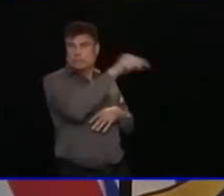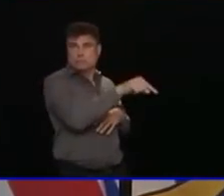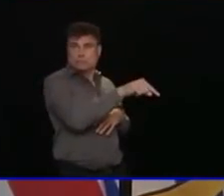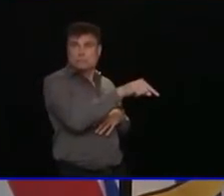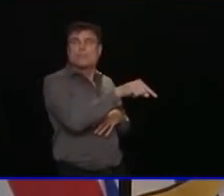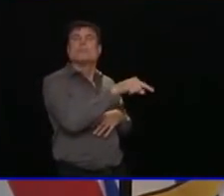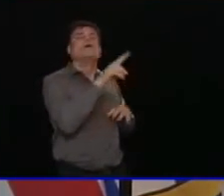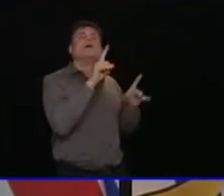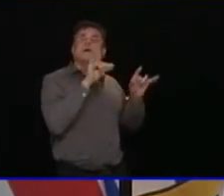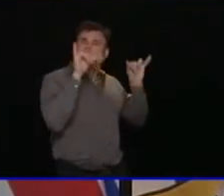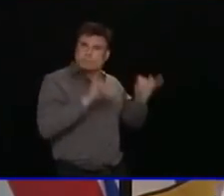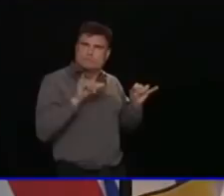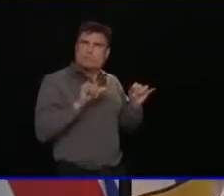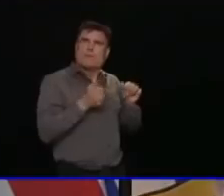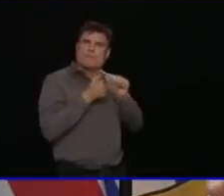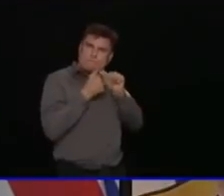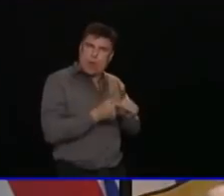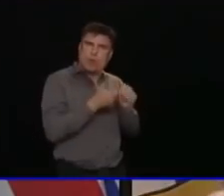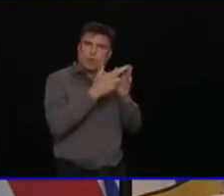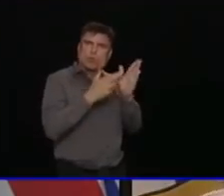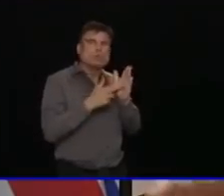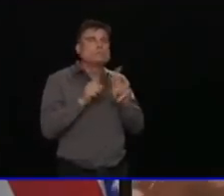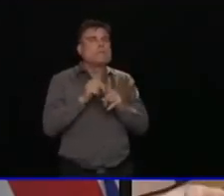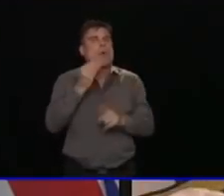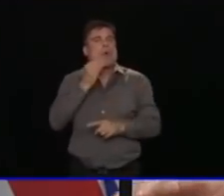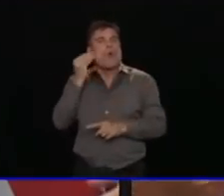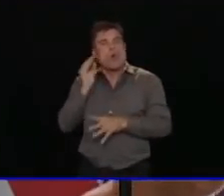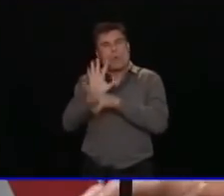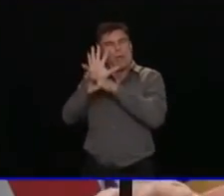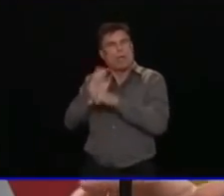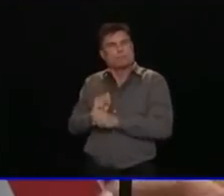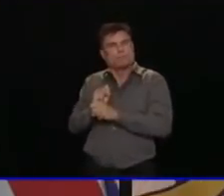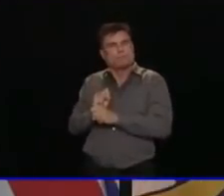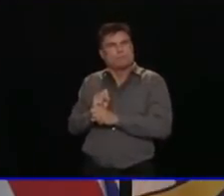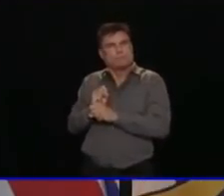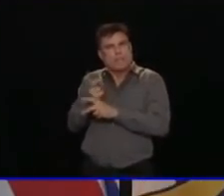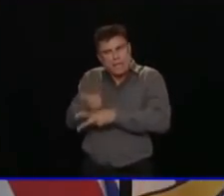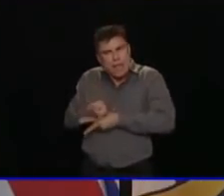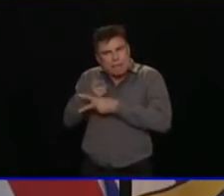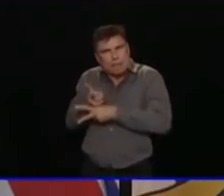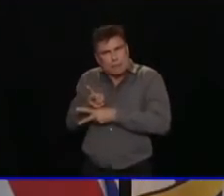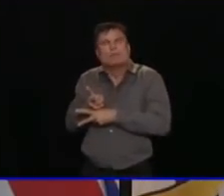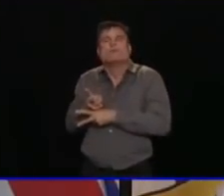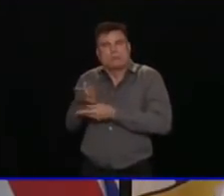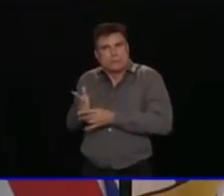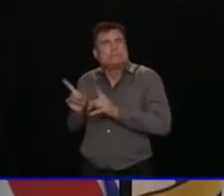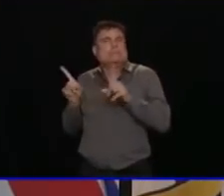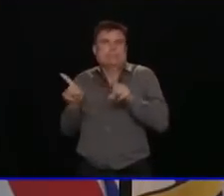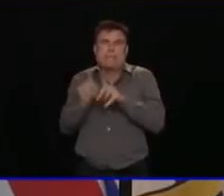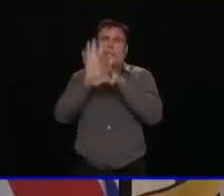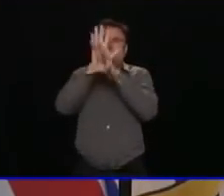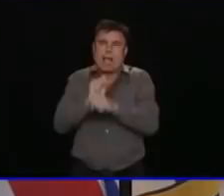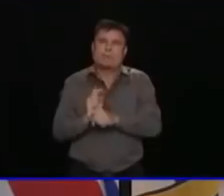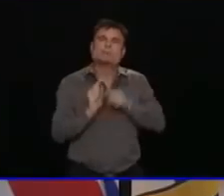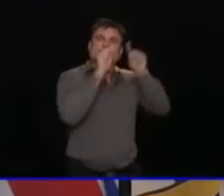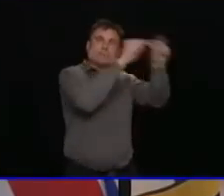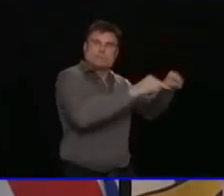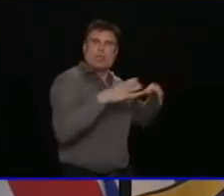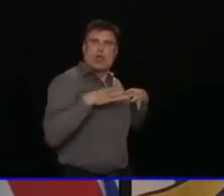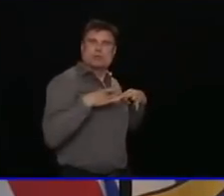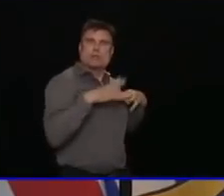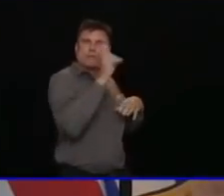in large groups. And that's what's going to allow us to continue to move through this, to increase our social and